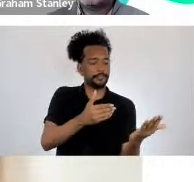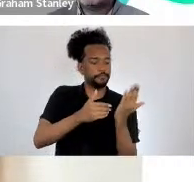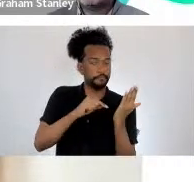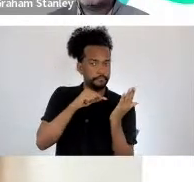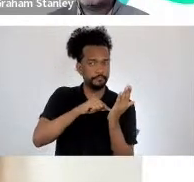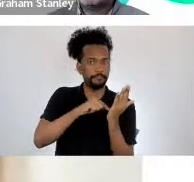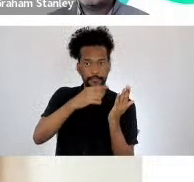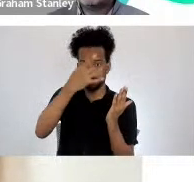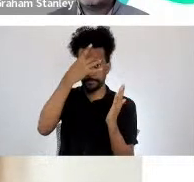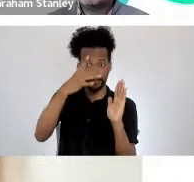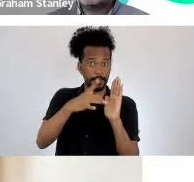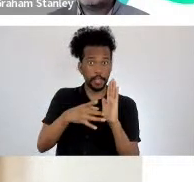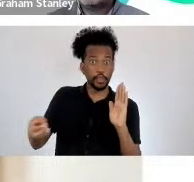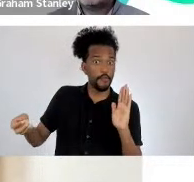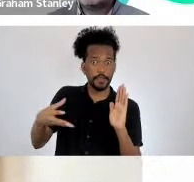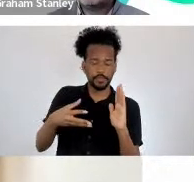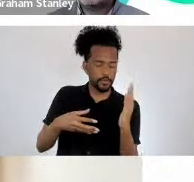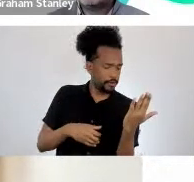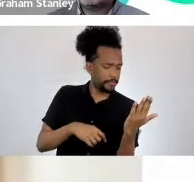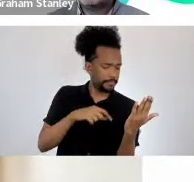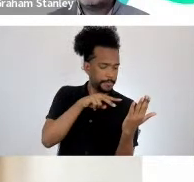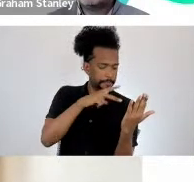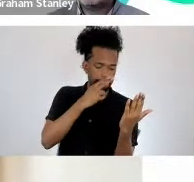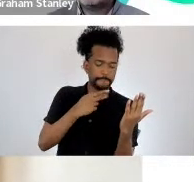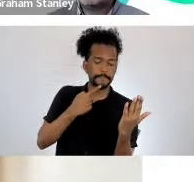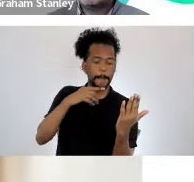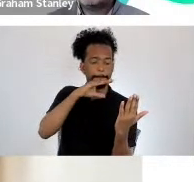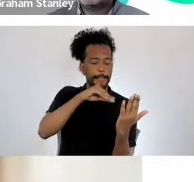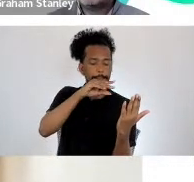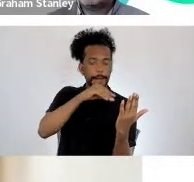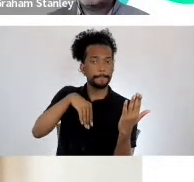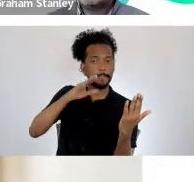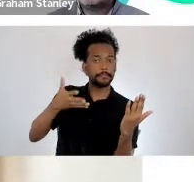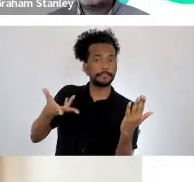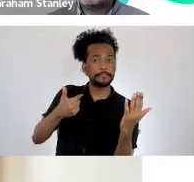to speak more fluently using more accurate language structures.